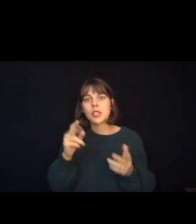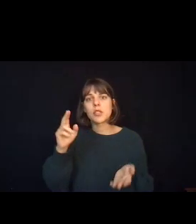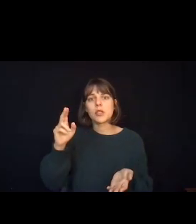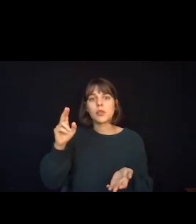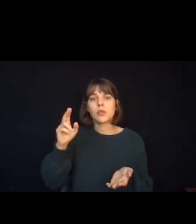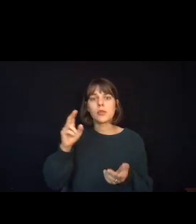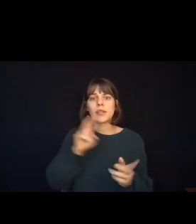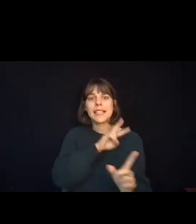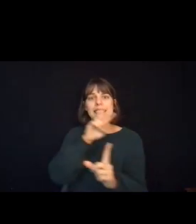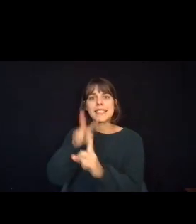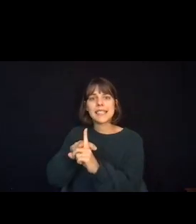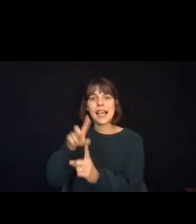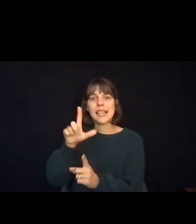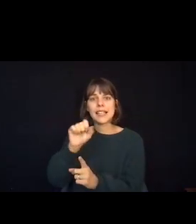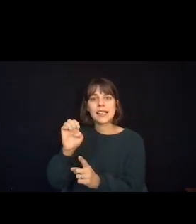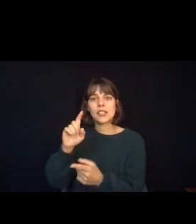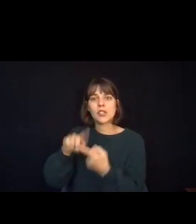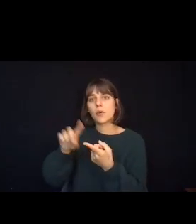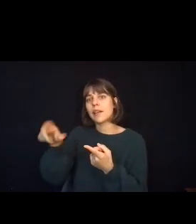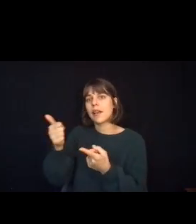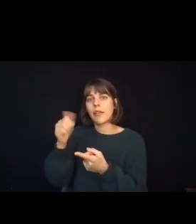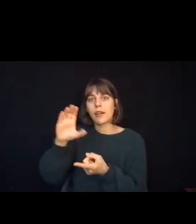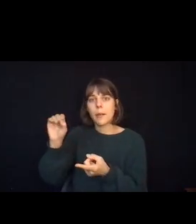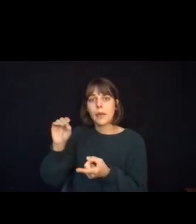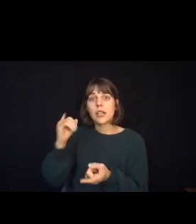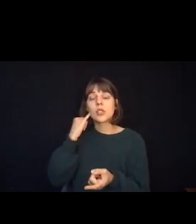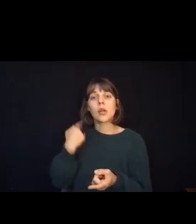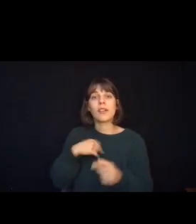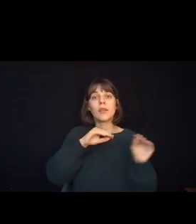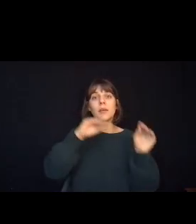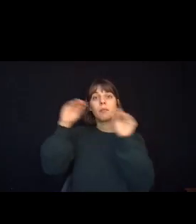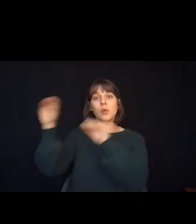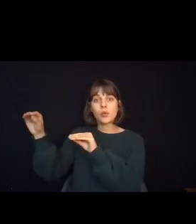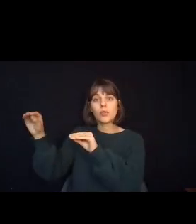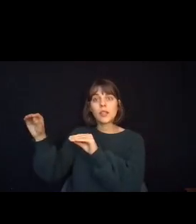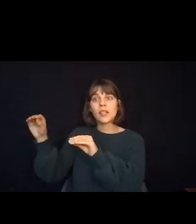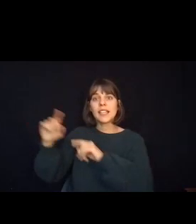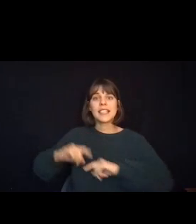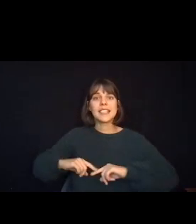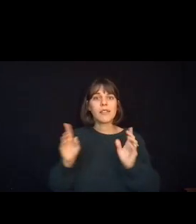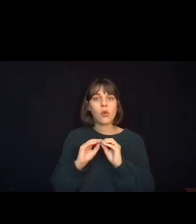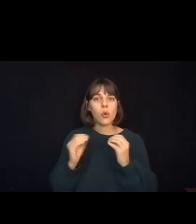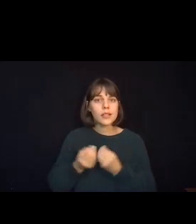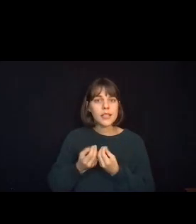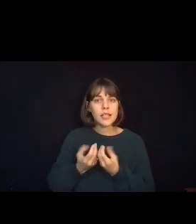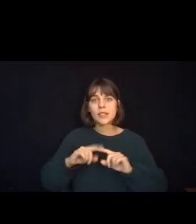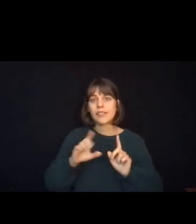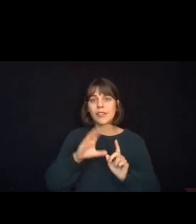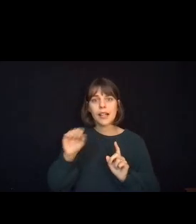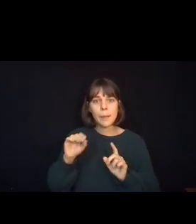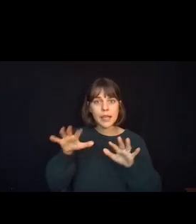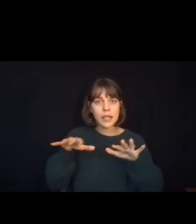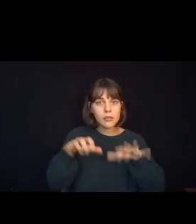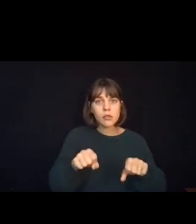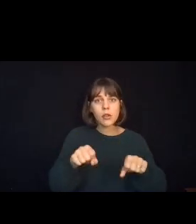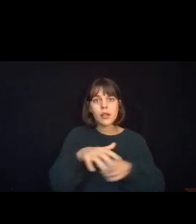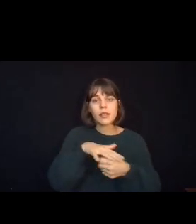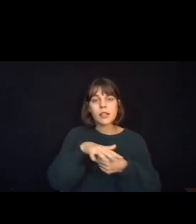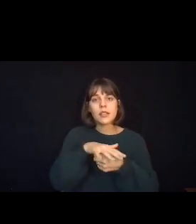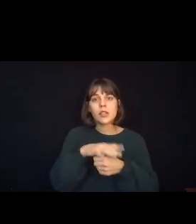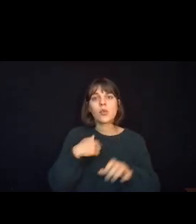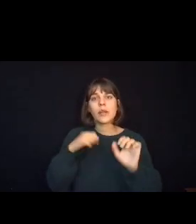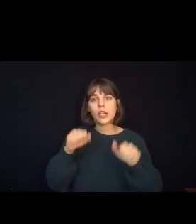the lease to another entity. So if we did move and another entity acquired, our current site, we could, I